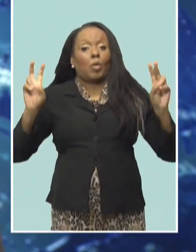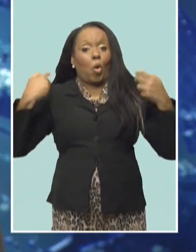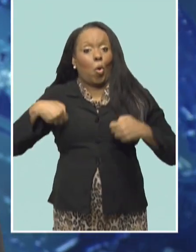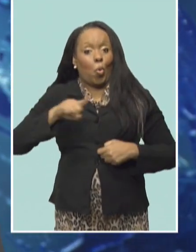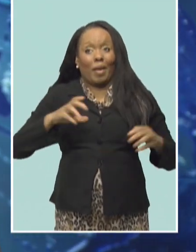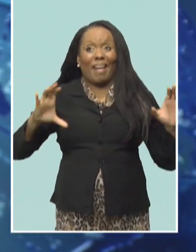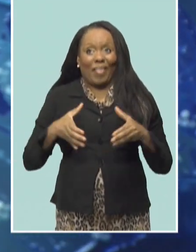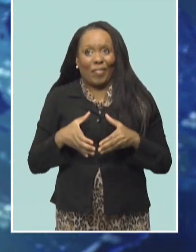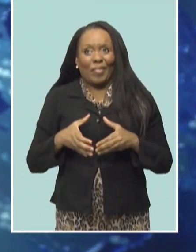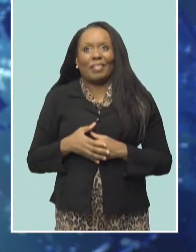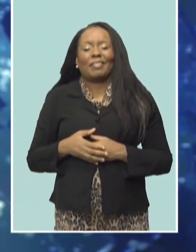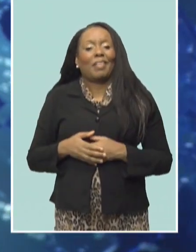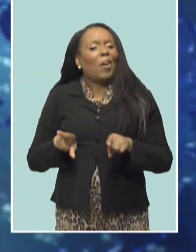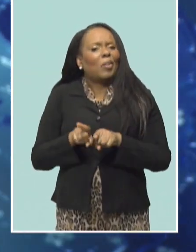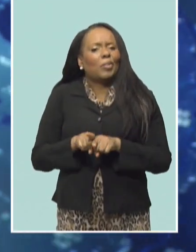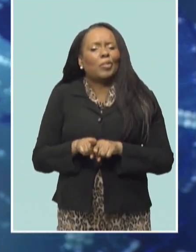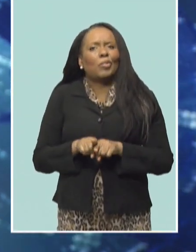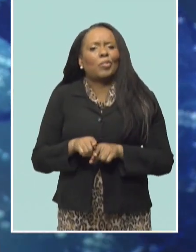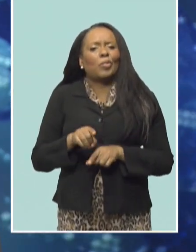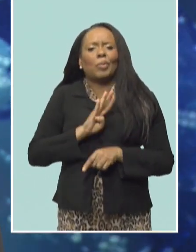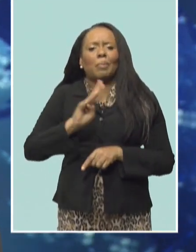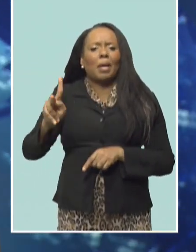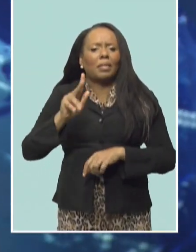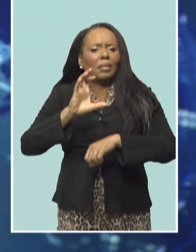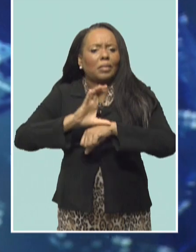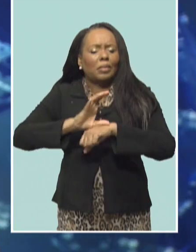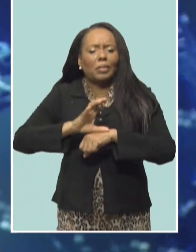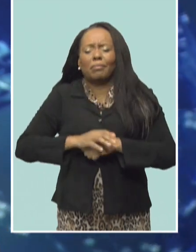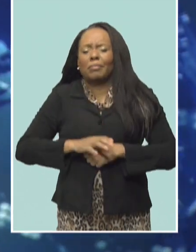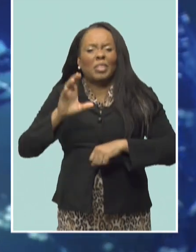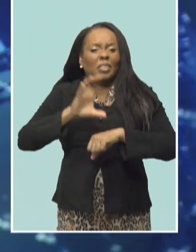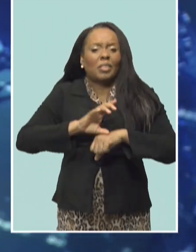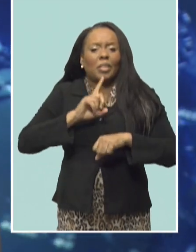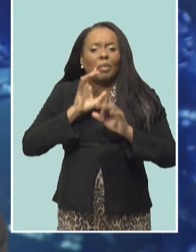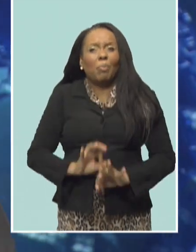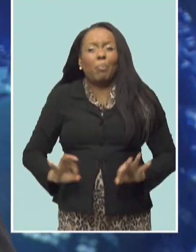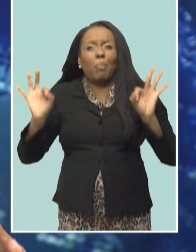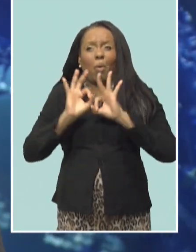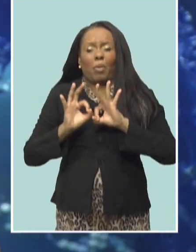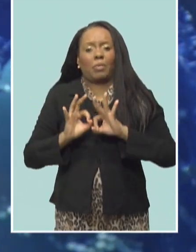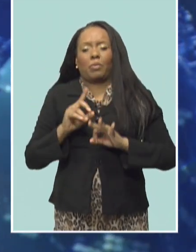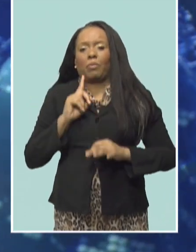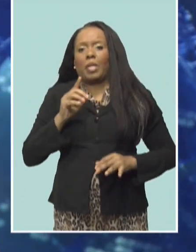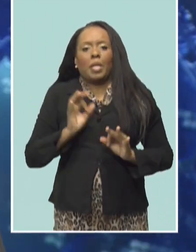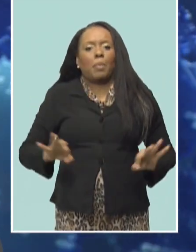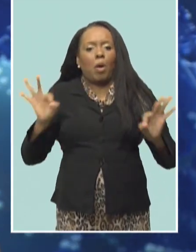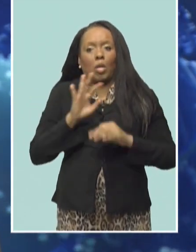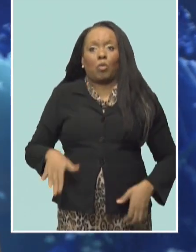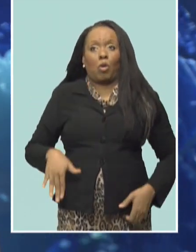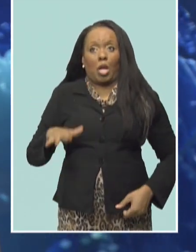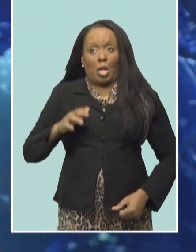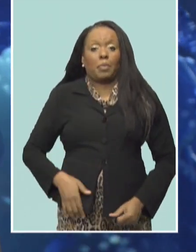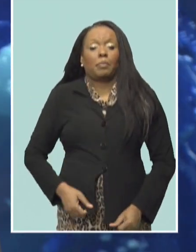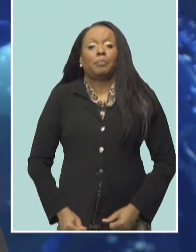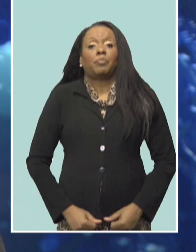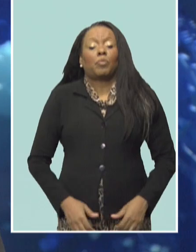So going back to church, you know, that was crucial and part and parcel of everybody growing up, where you're